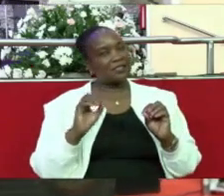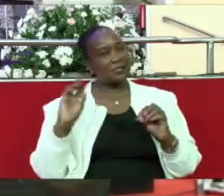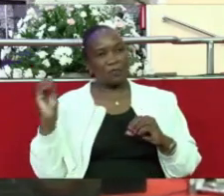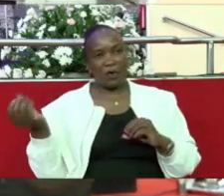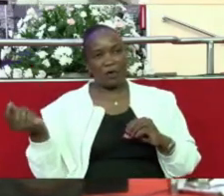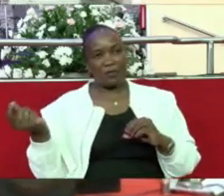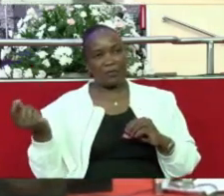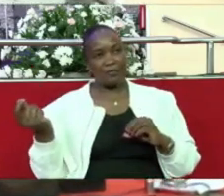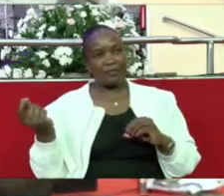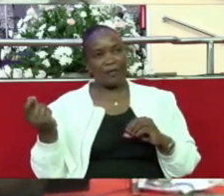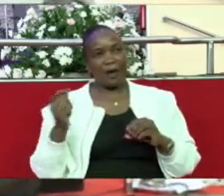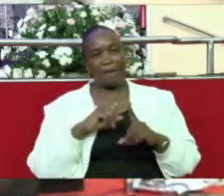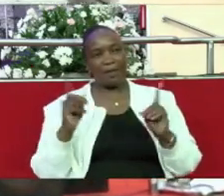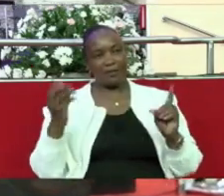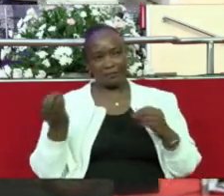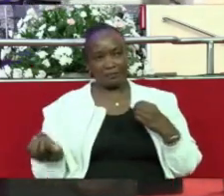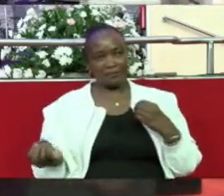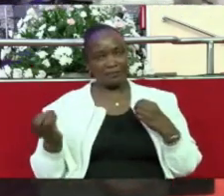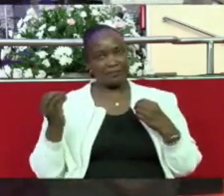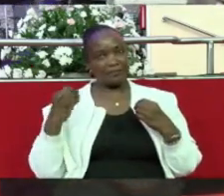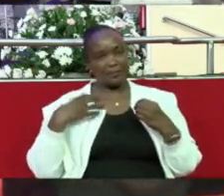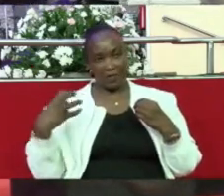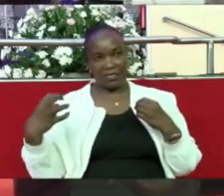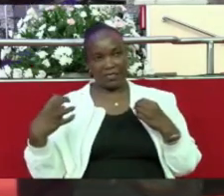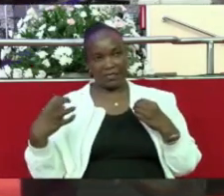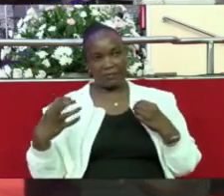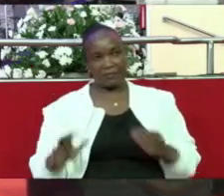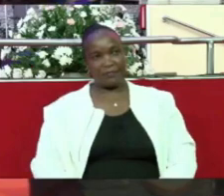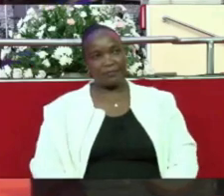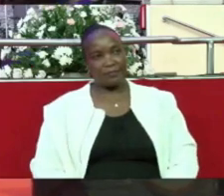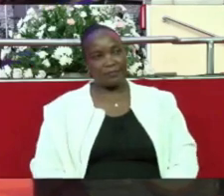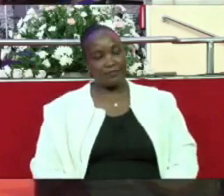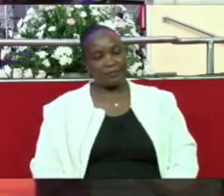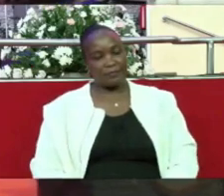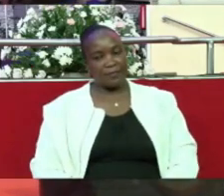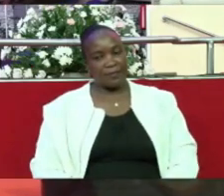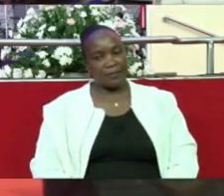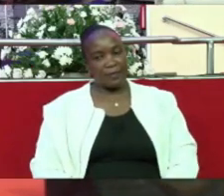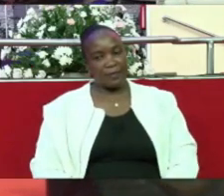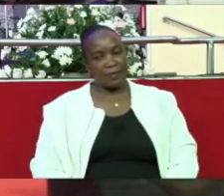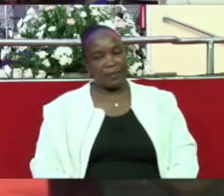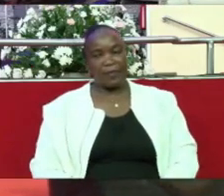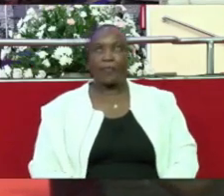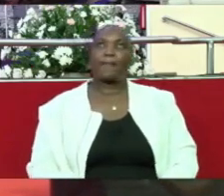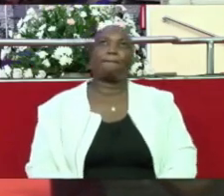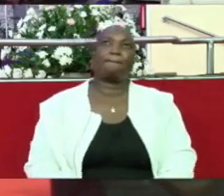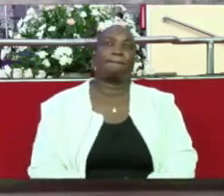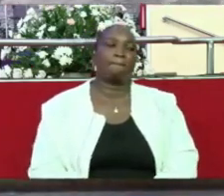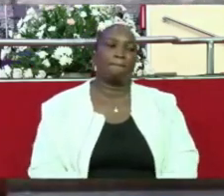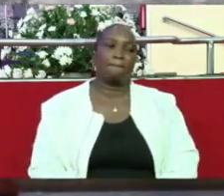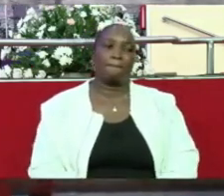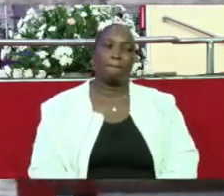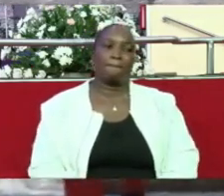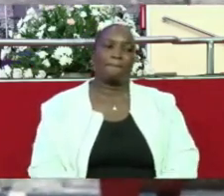do I change? How do I become the blessed of the Lord? How do I make the how do I become